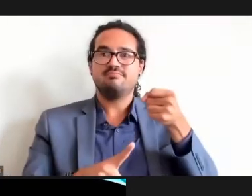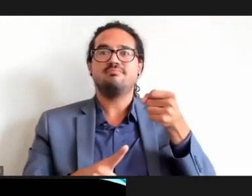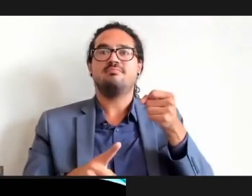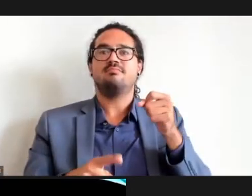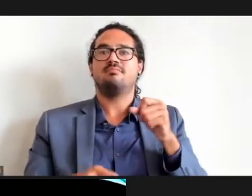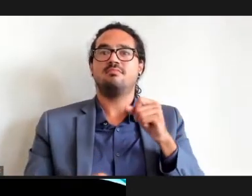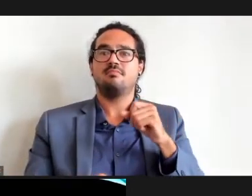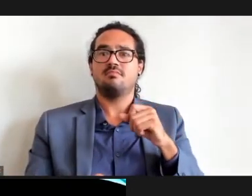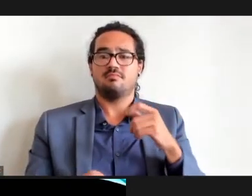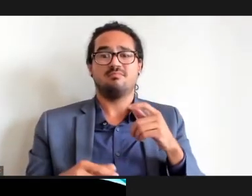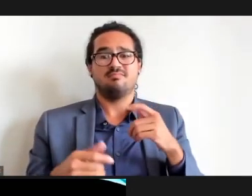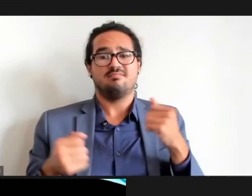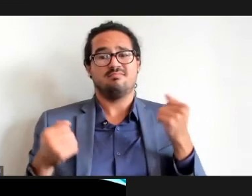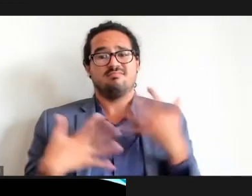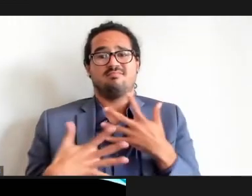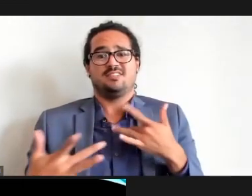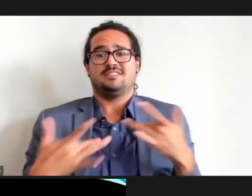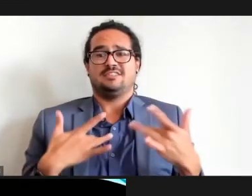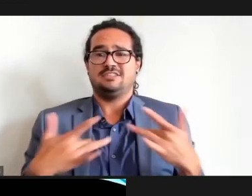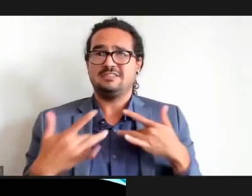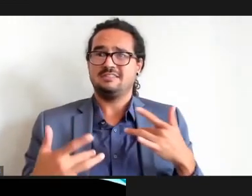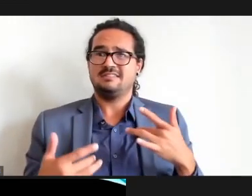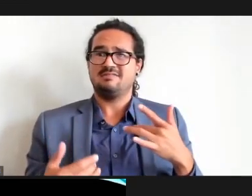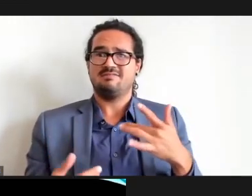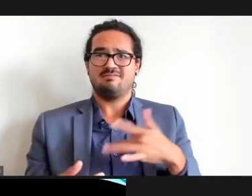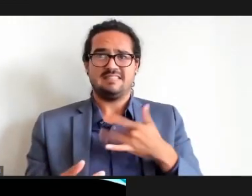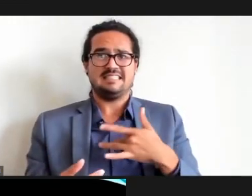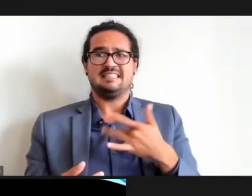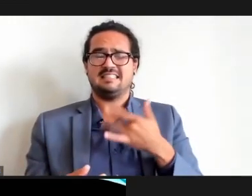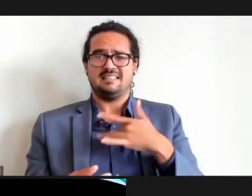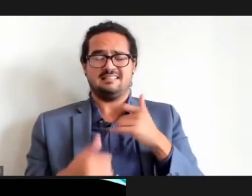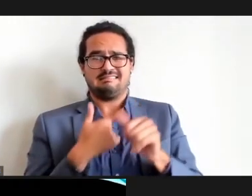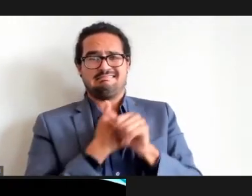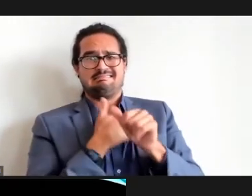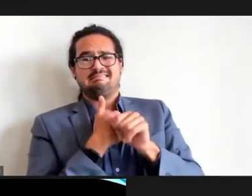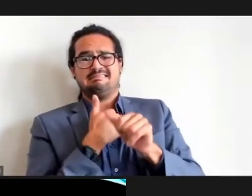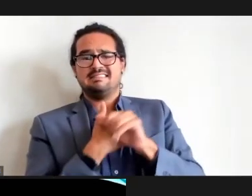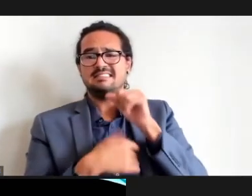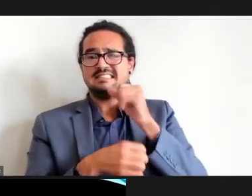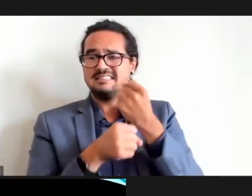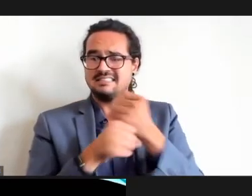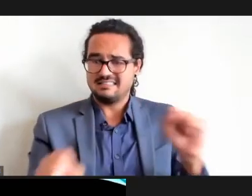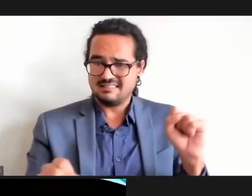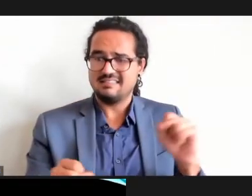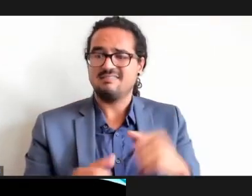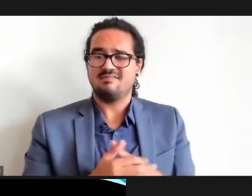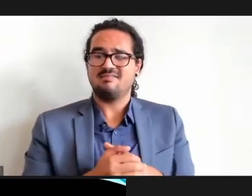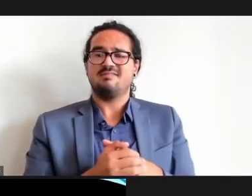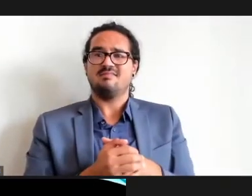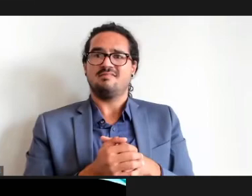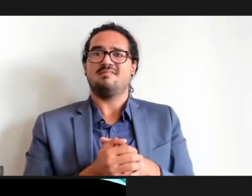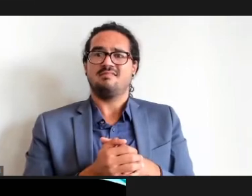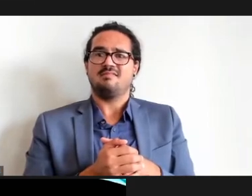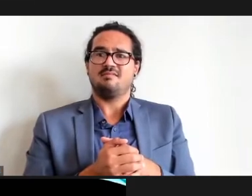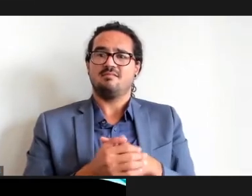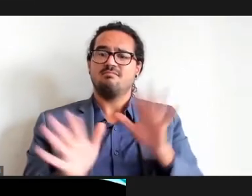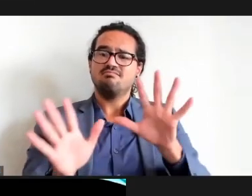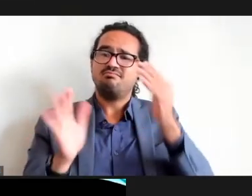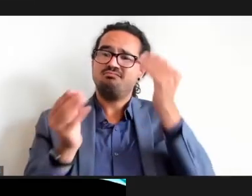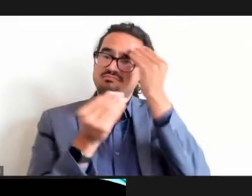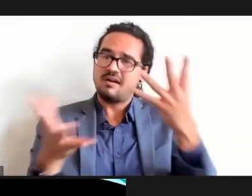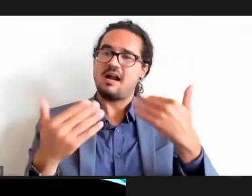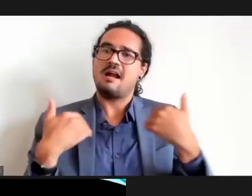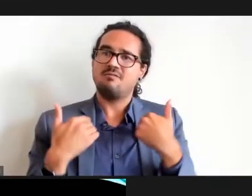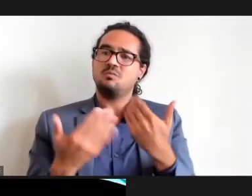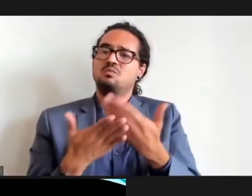be assured that we do have a significant amount of resources both on the Woodward incident and also throughout the county should